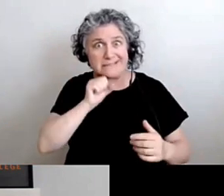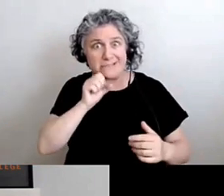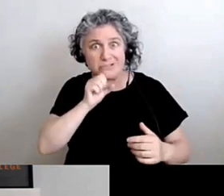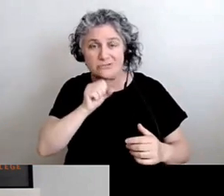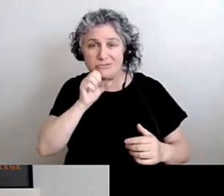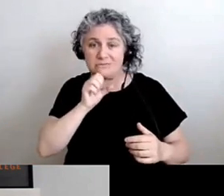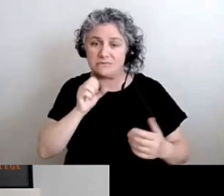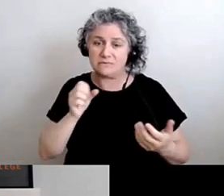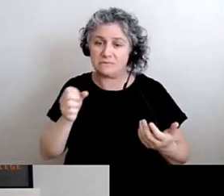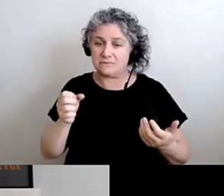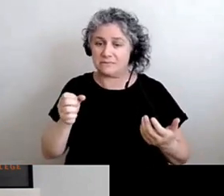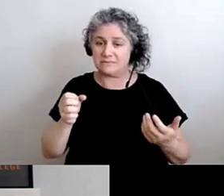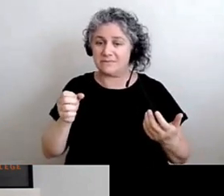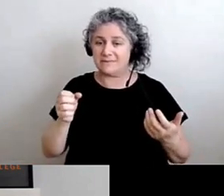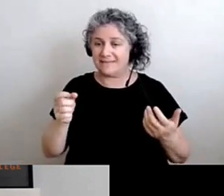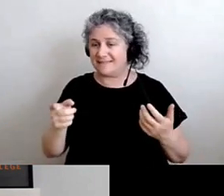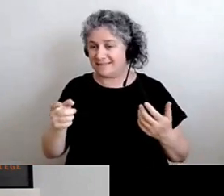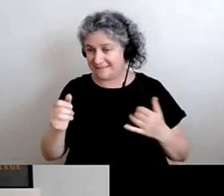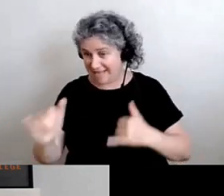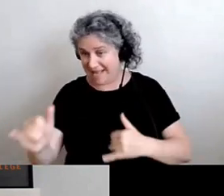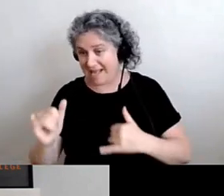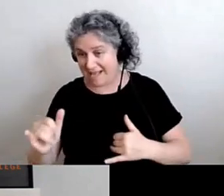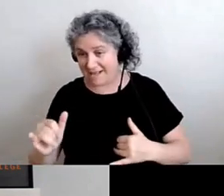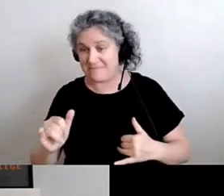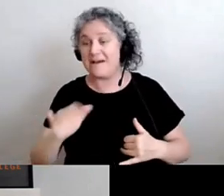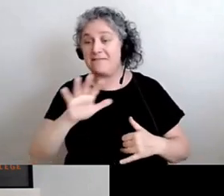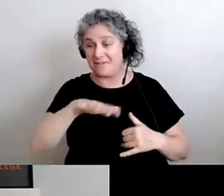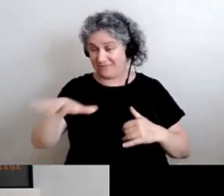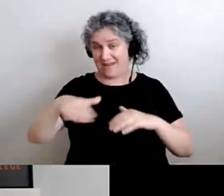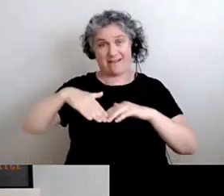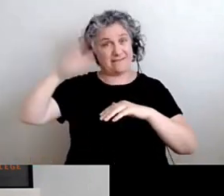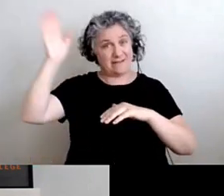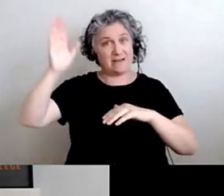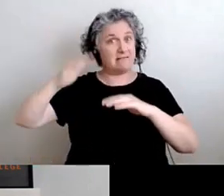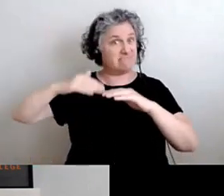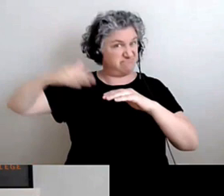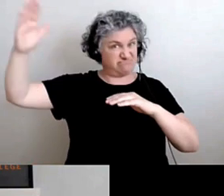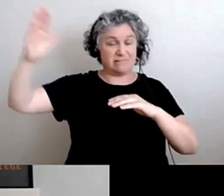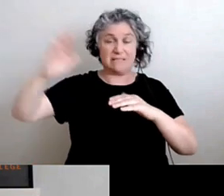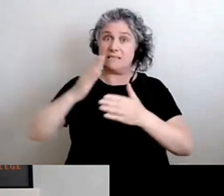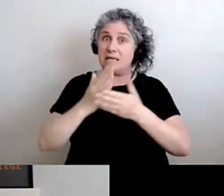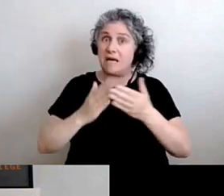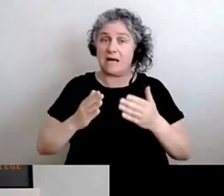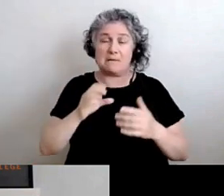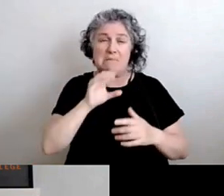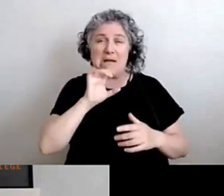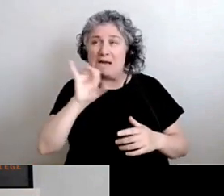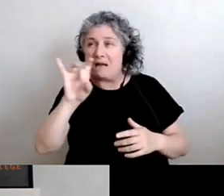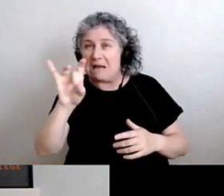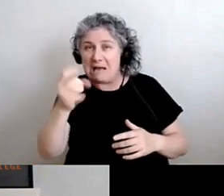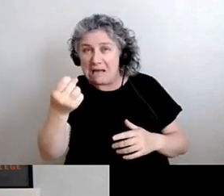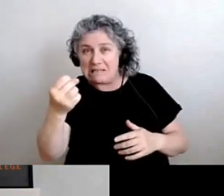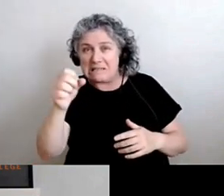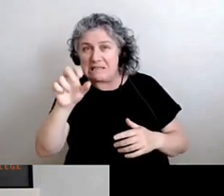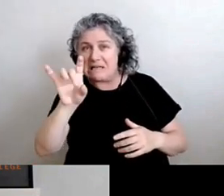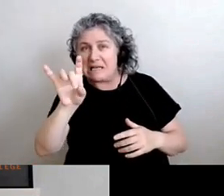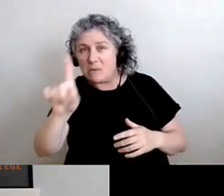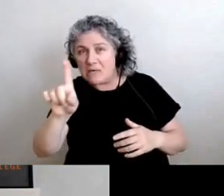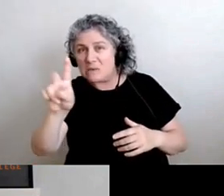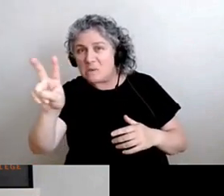I. Even higher. We've had up to early 80s actually. So